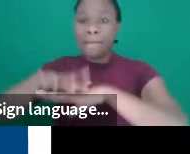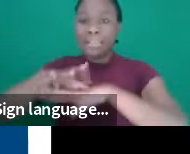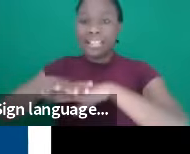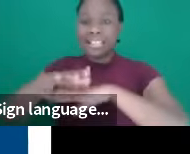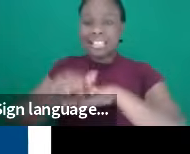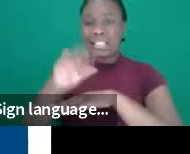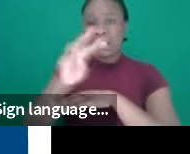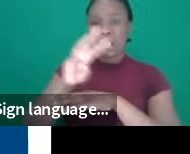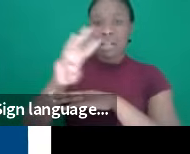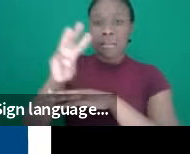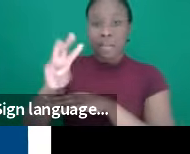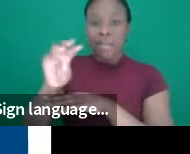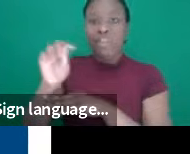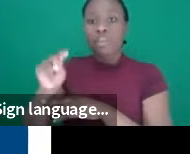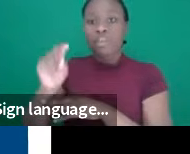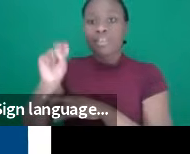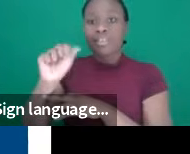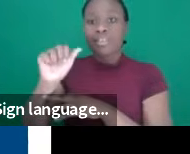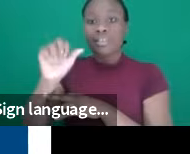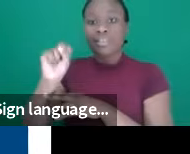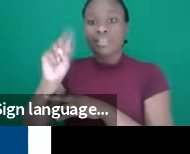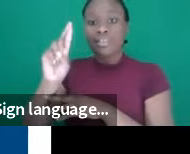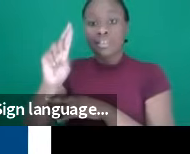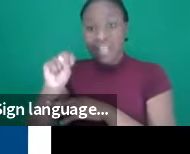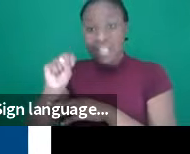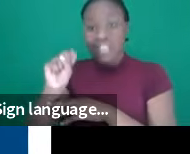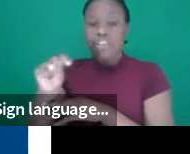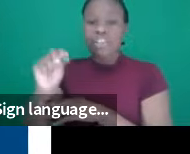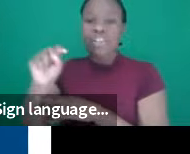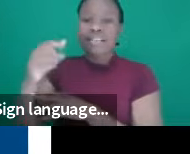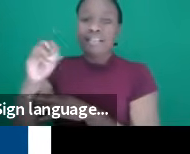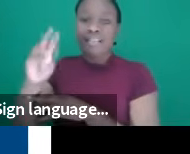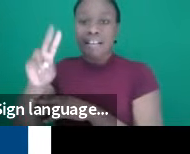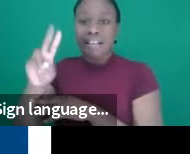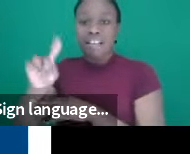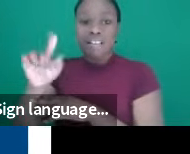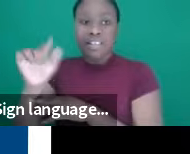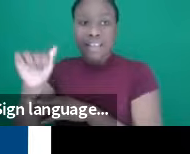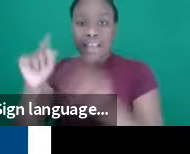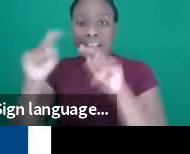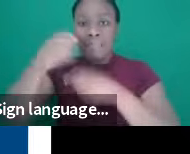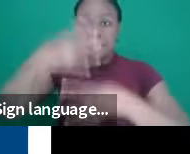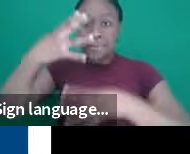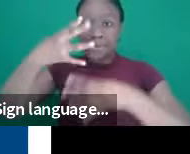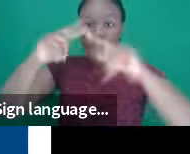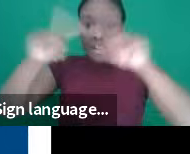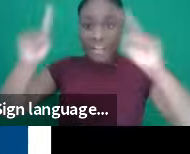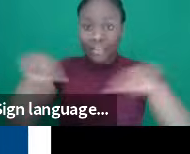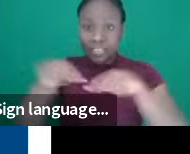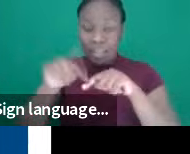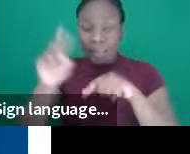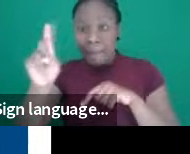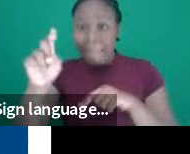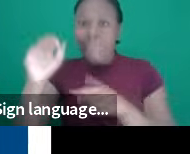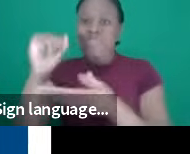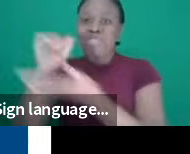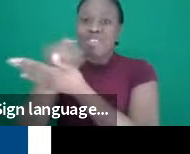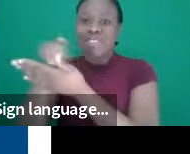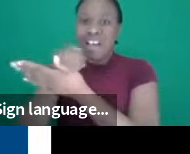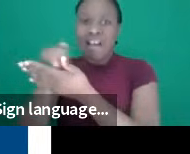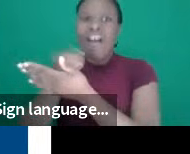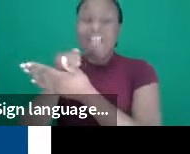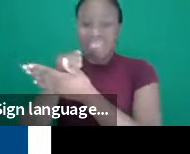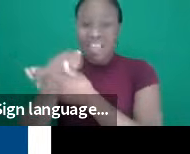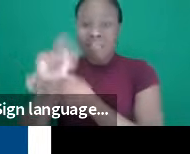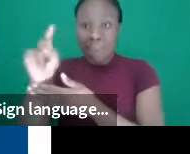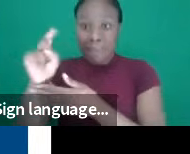www.sars.gov.za and click on register at the top of the web page. You will be directed to the e-filing registration page where you will